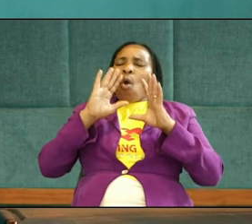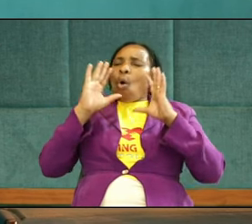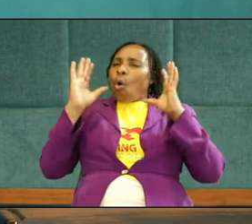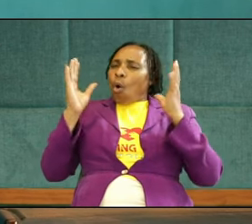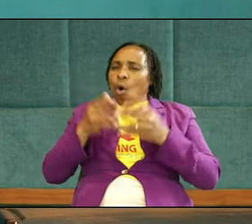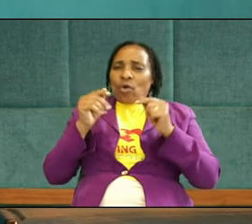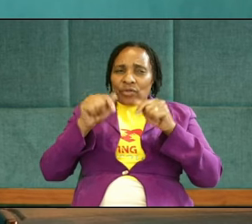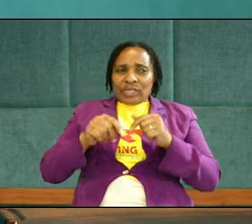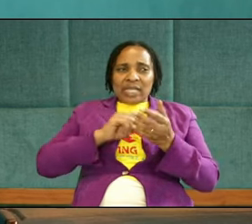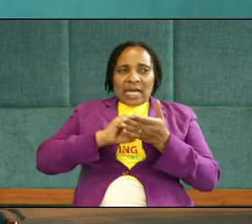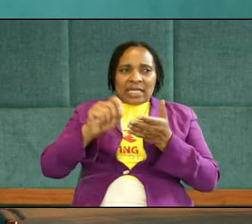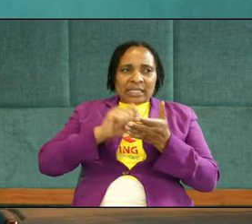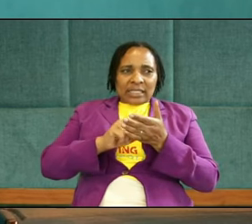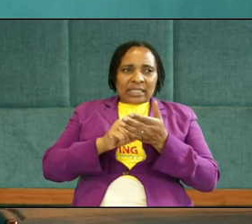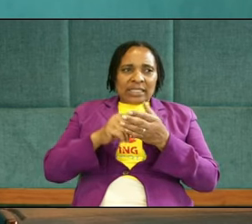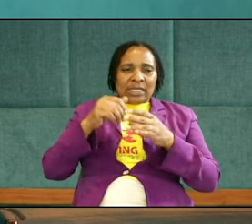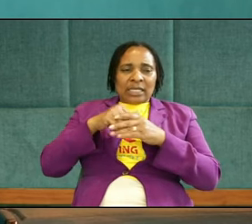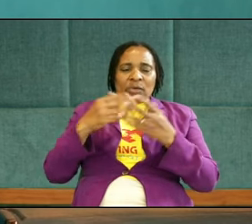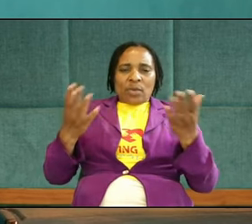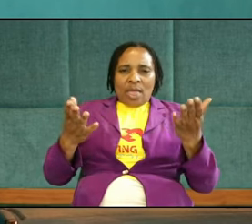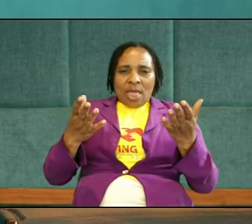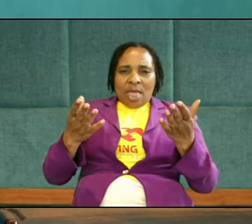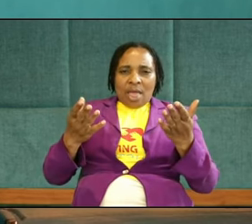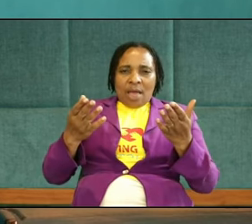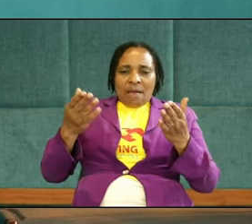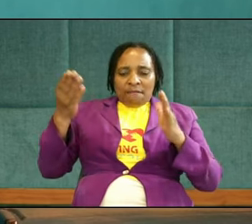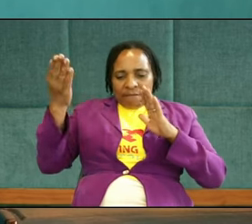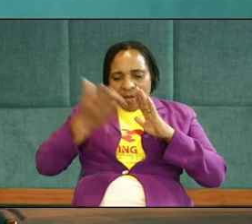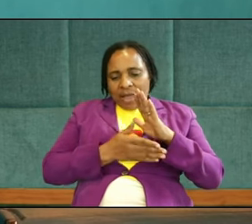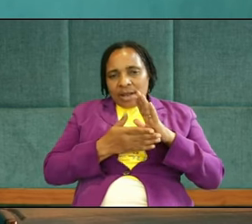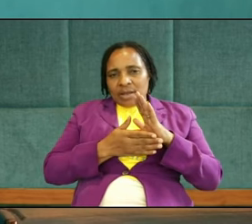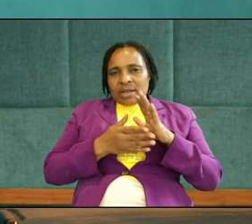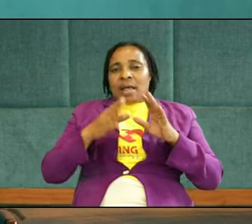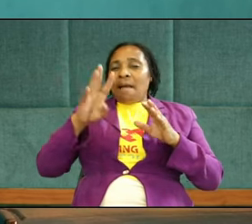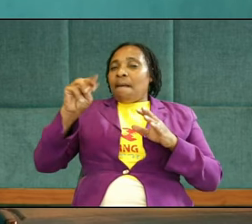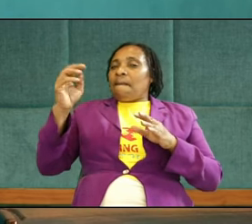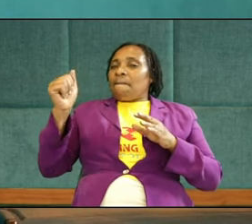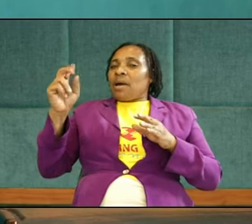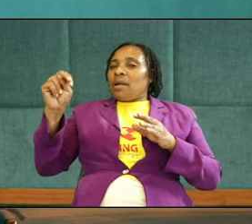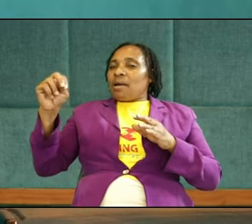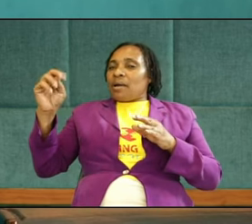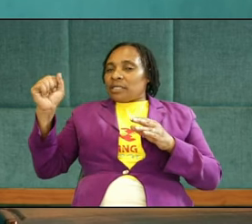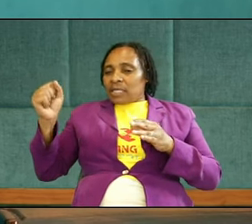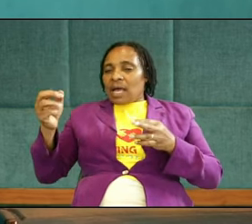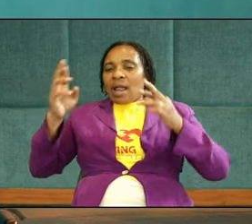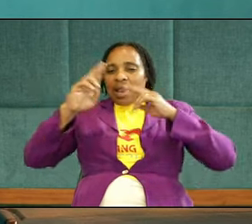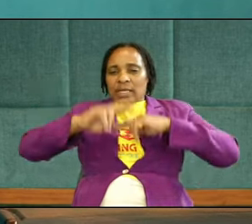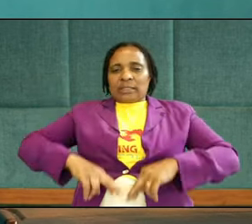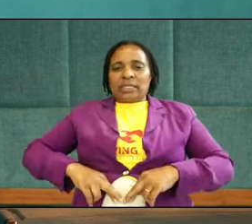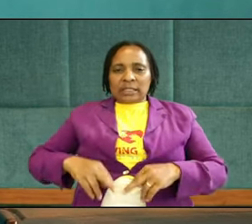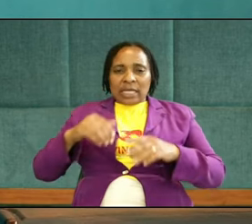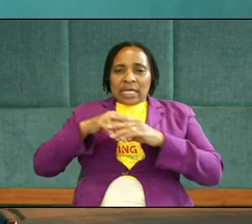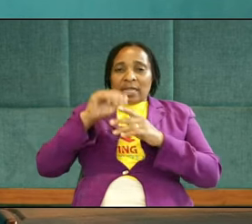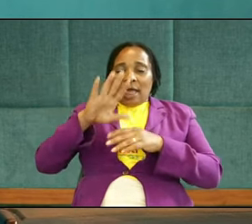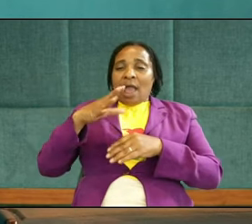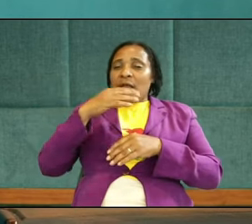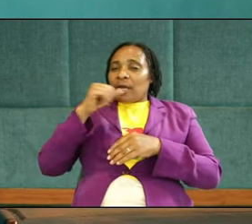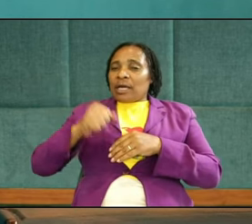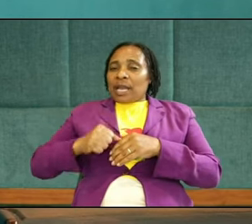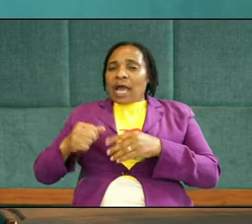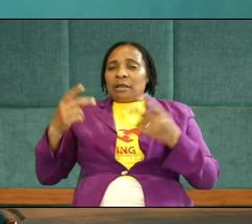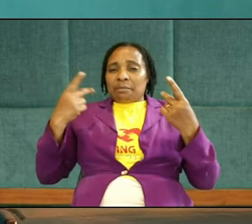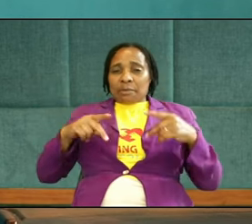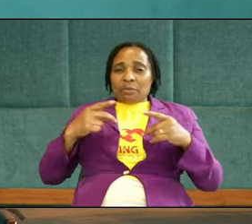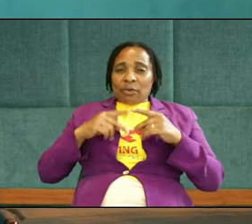are written in the records of the seers. Manasseh rested with his ancestors and was buried in the palace.